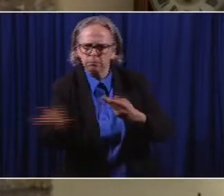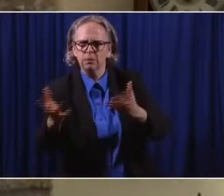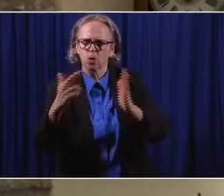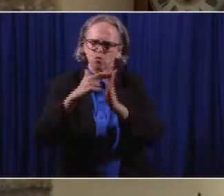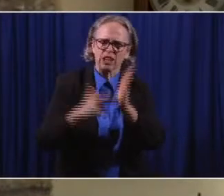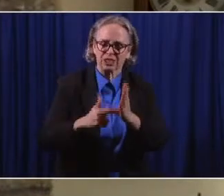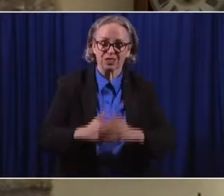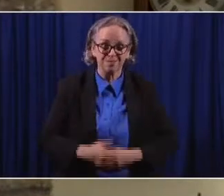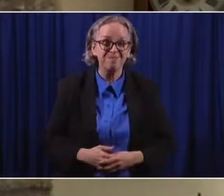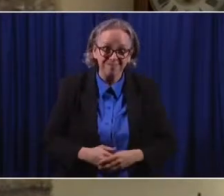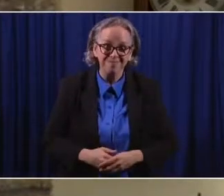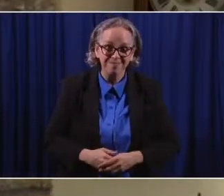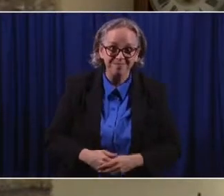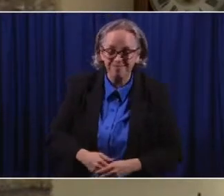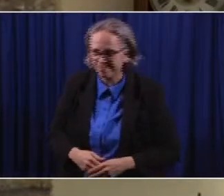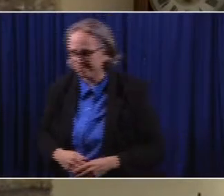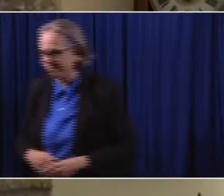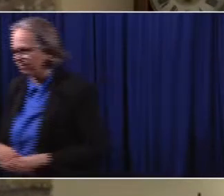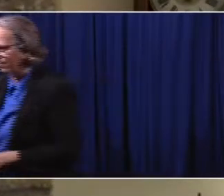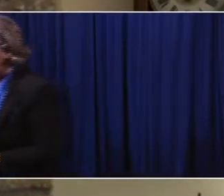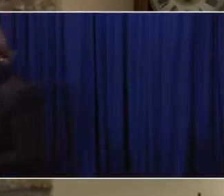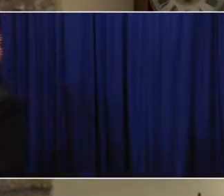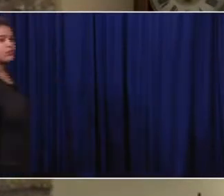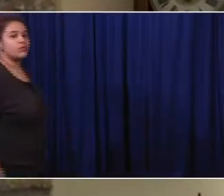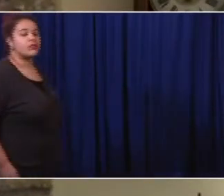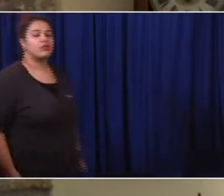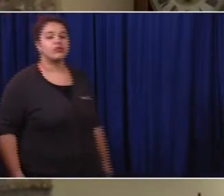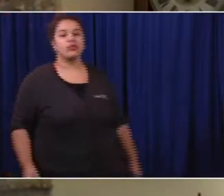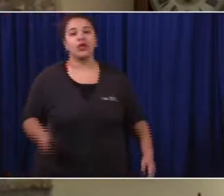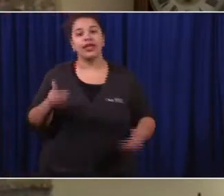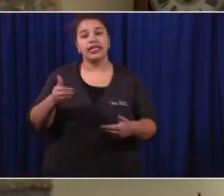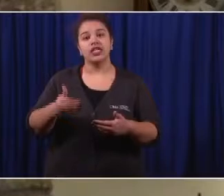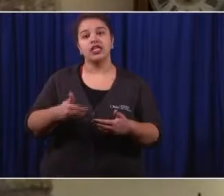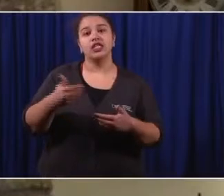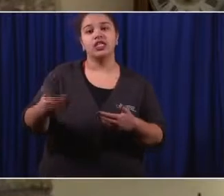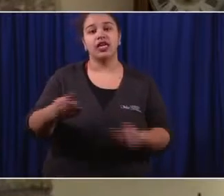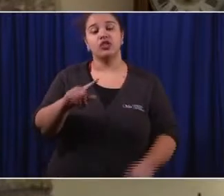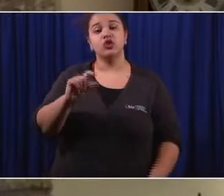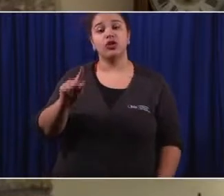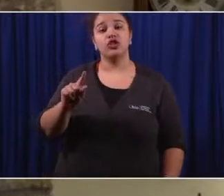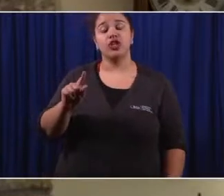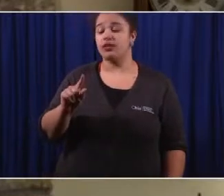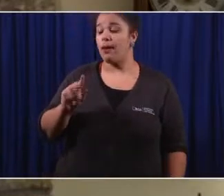Next question is from Max Philby at the Columbus Dispatch.